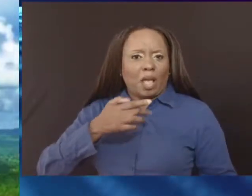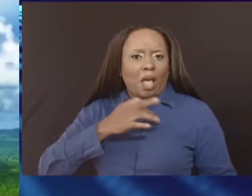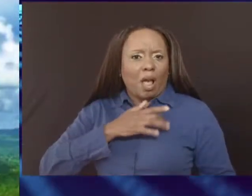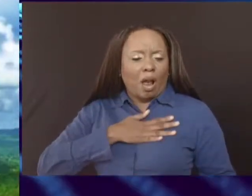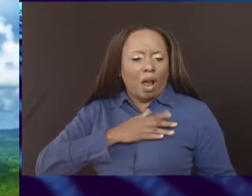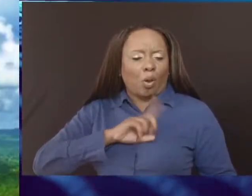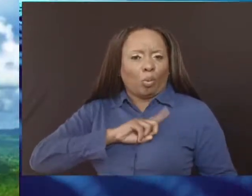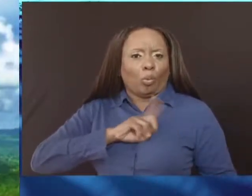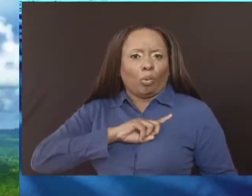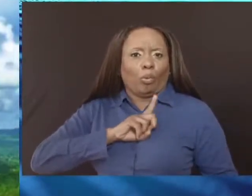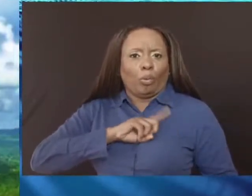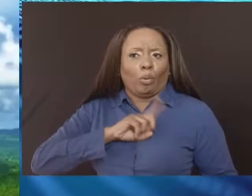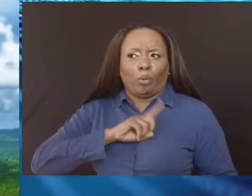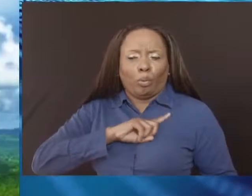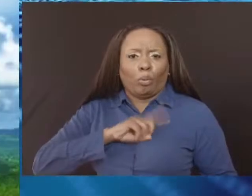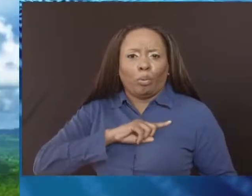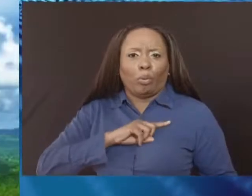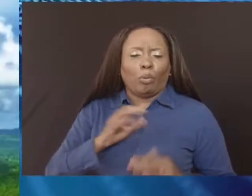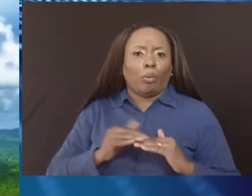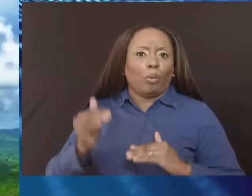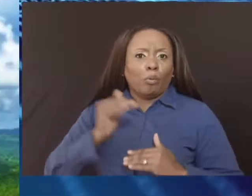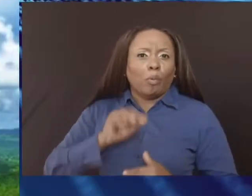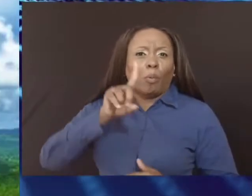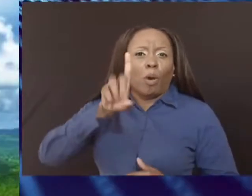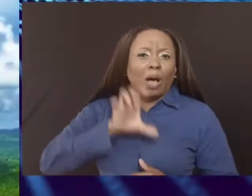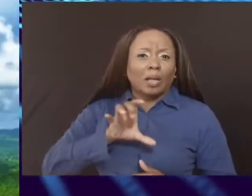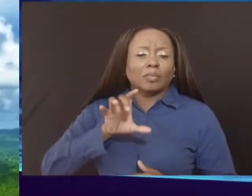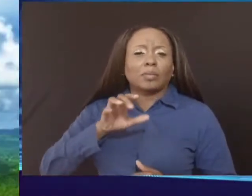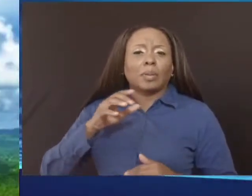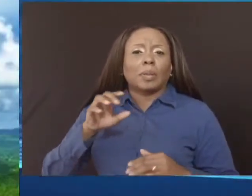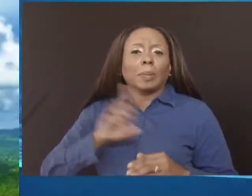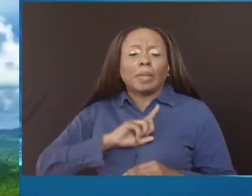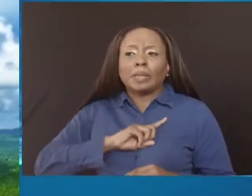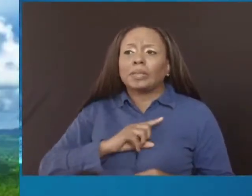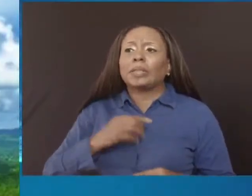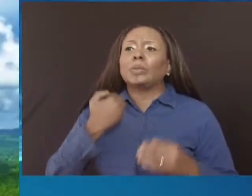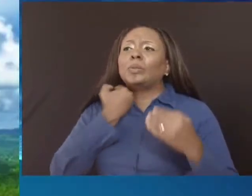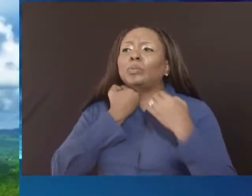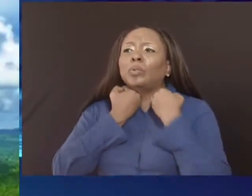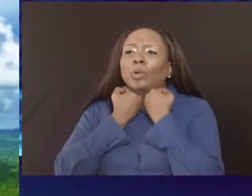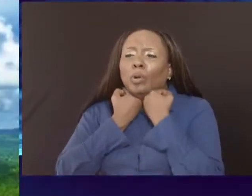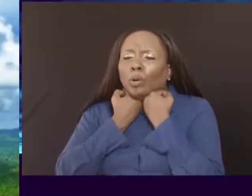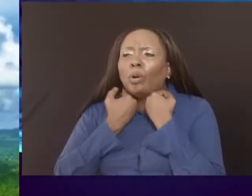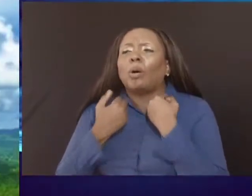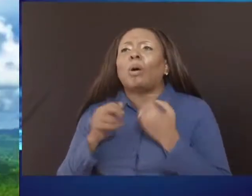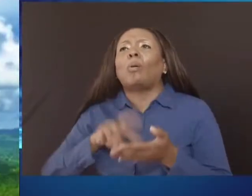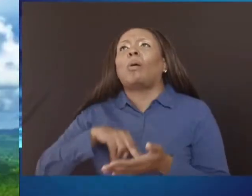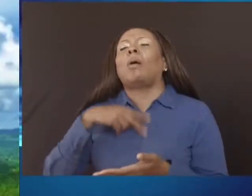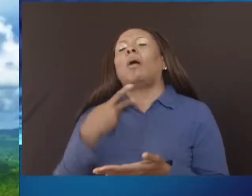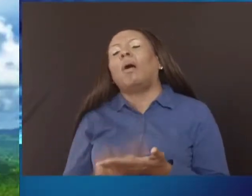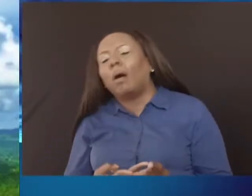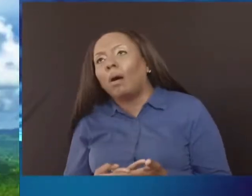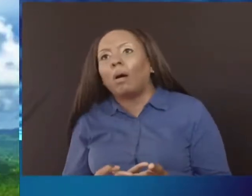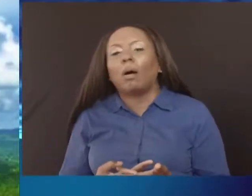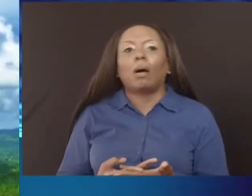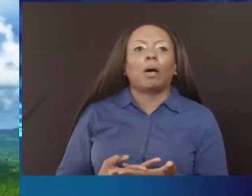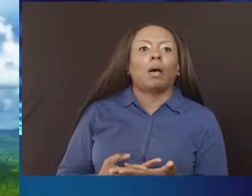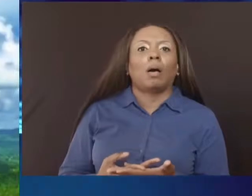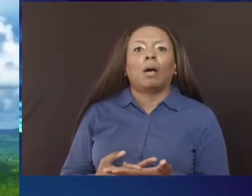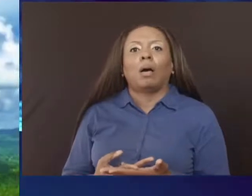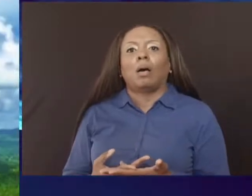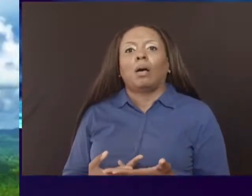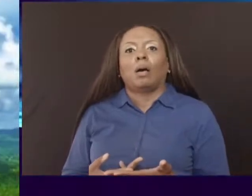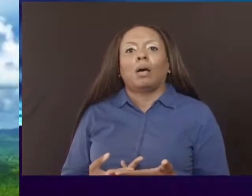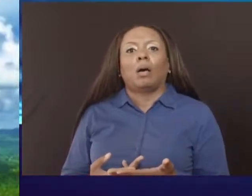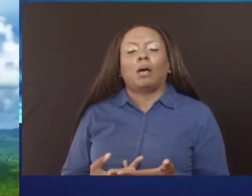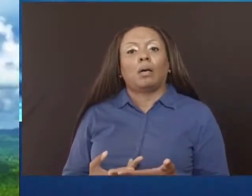going through the roof, over 100 beats per minute, they have a roaring fever, they've passed out at home, or what we call a loss of consciousness,